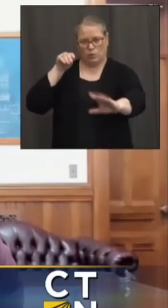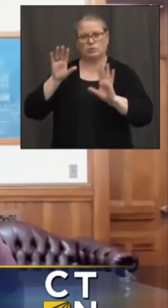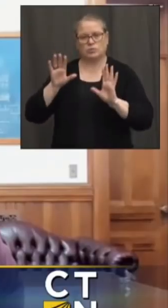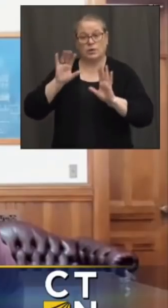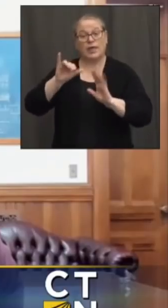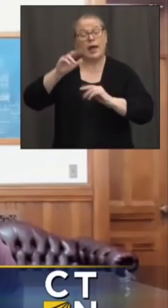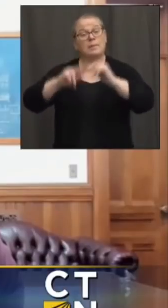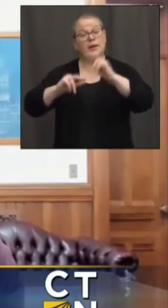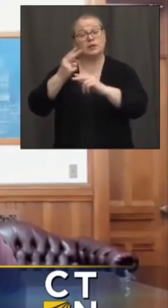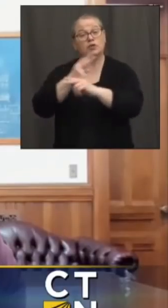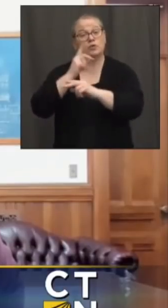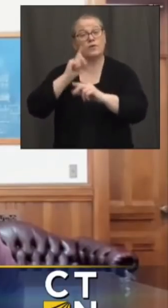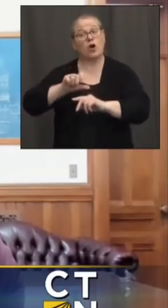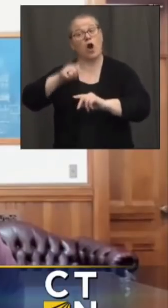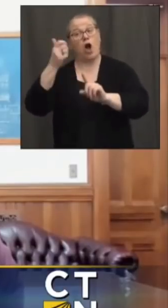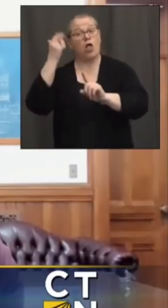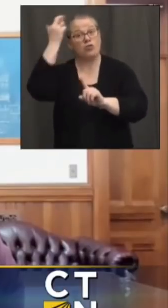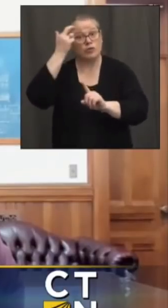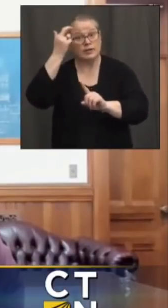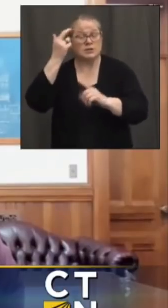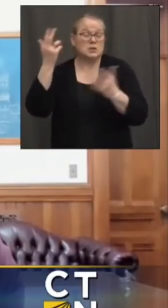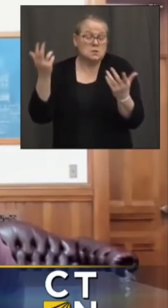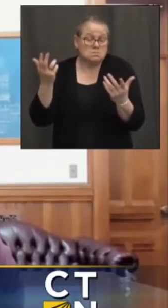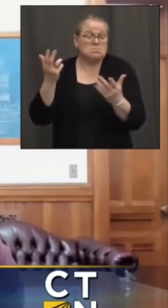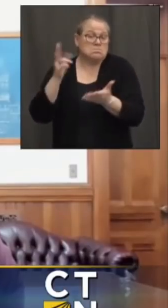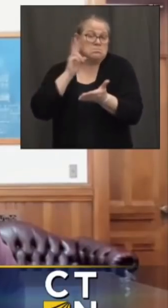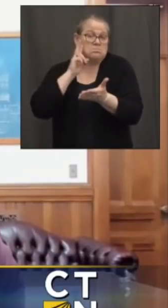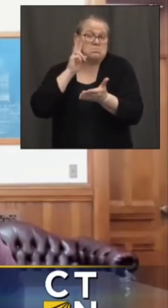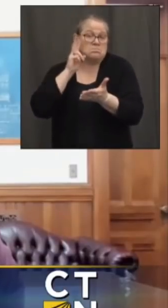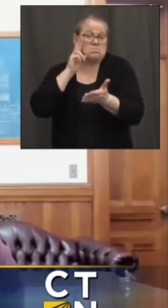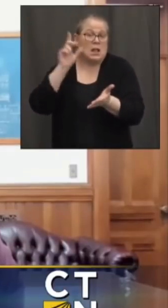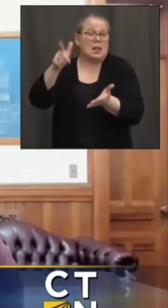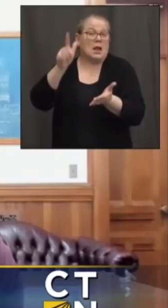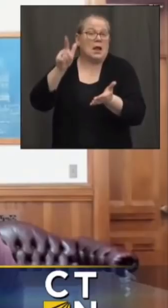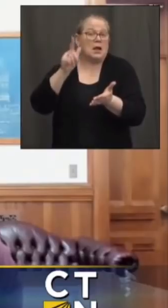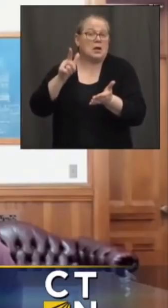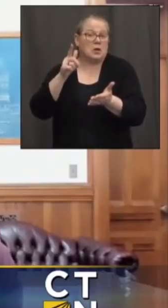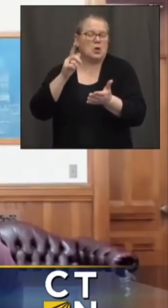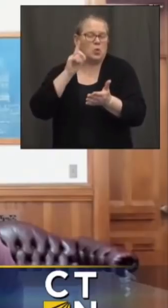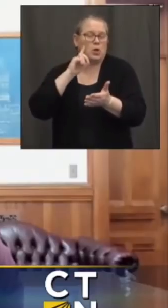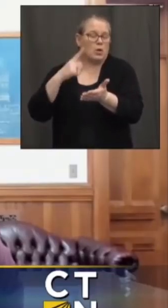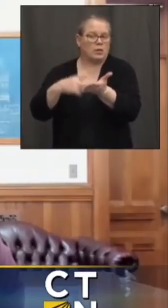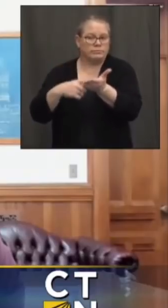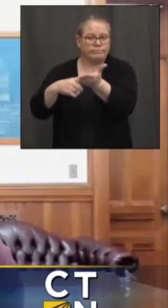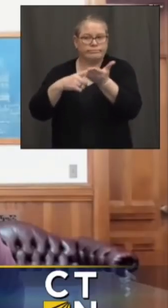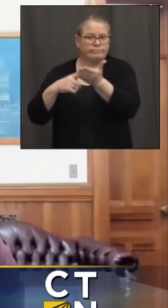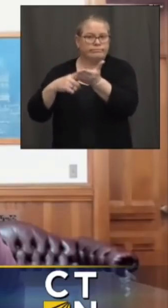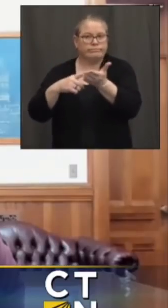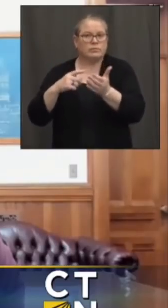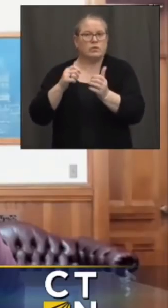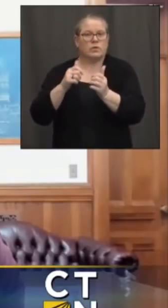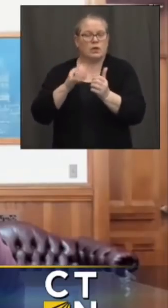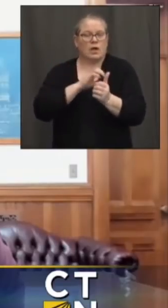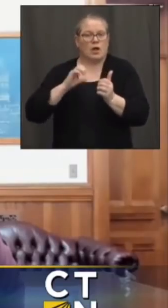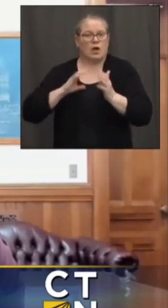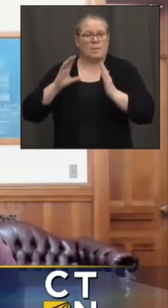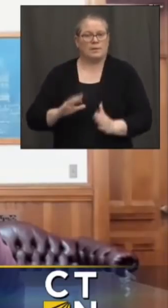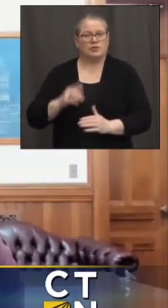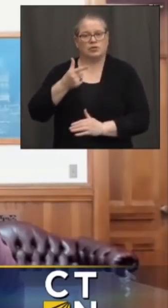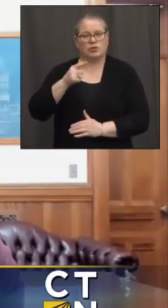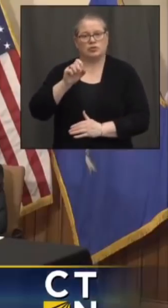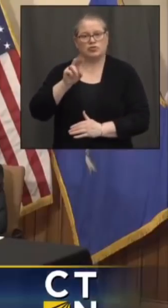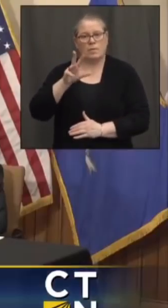way, that would have to be looked at in the later months with Commissioner Jabal and the agency as